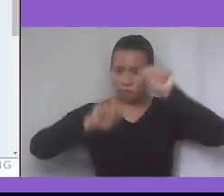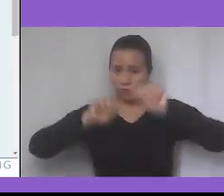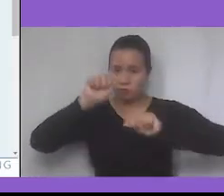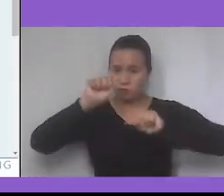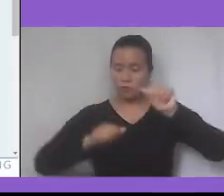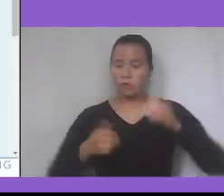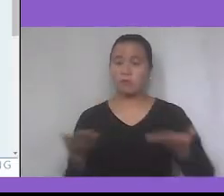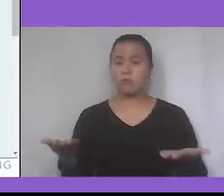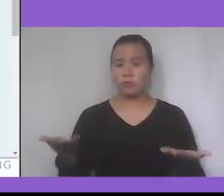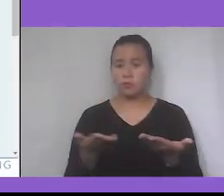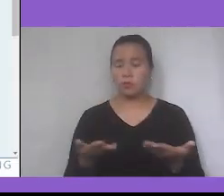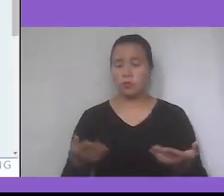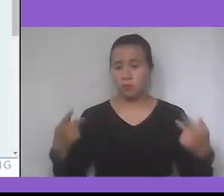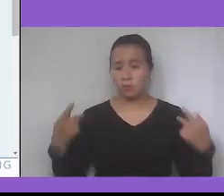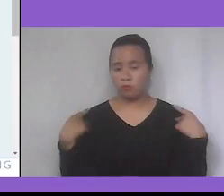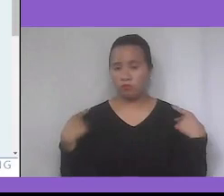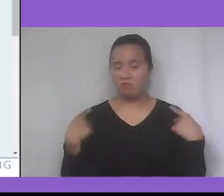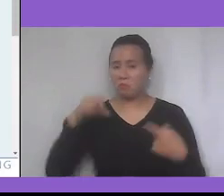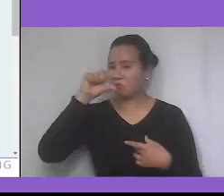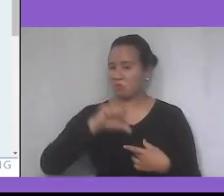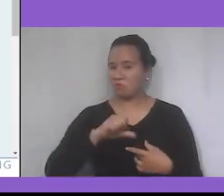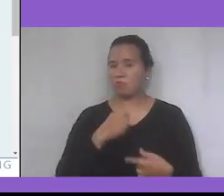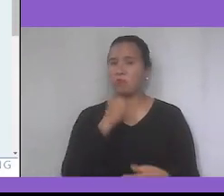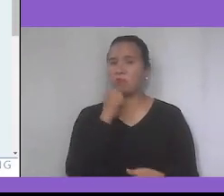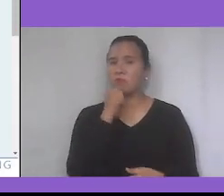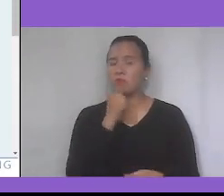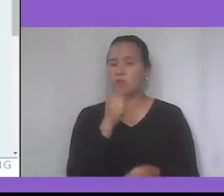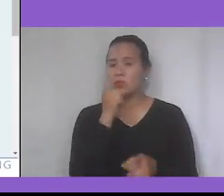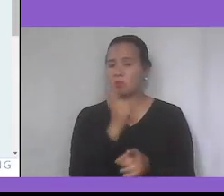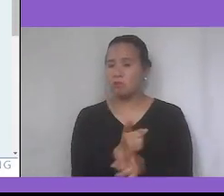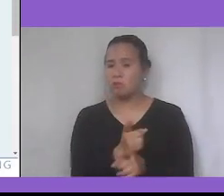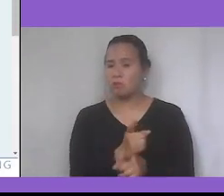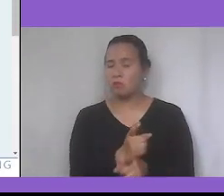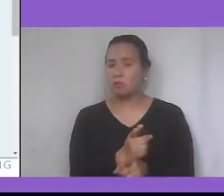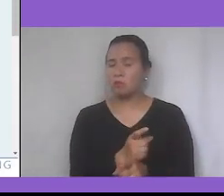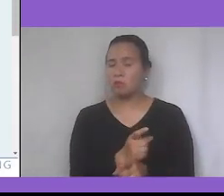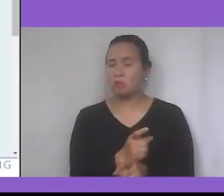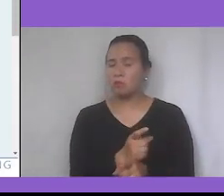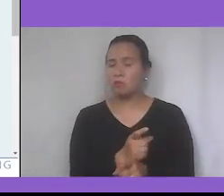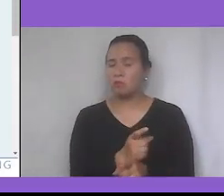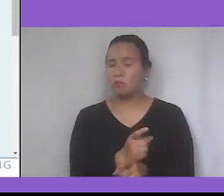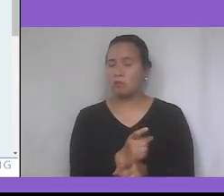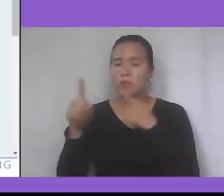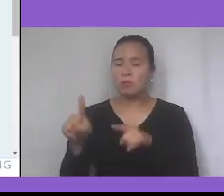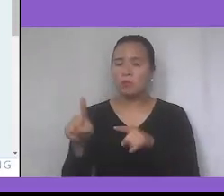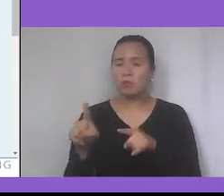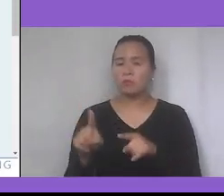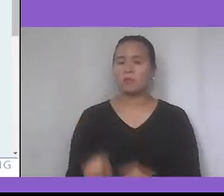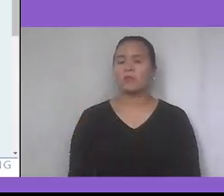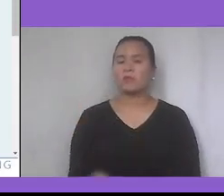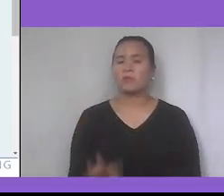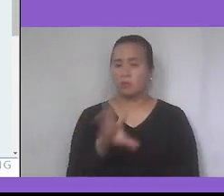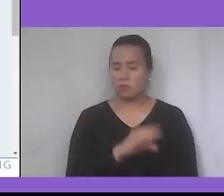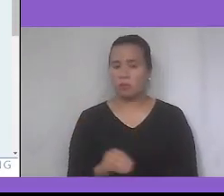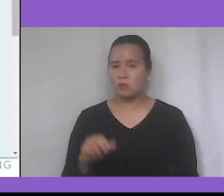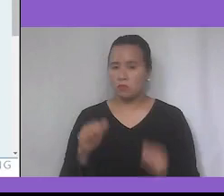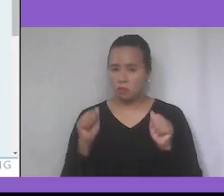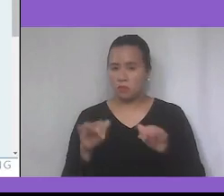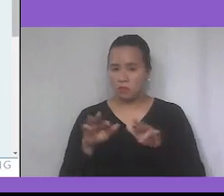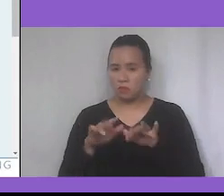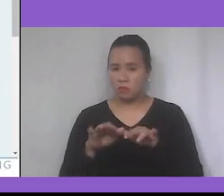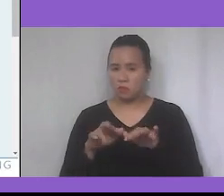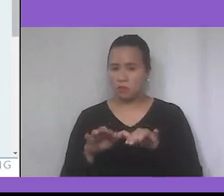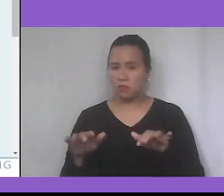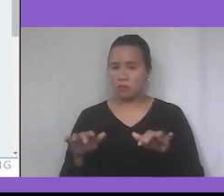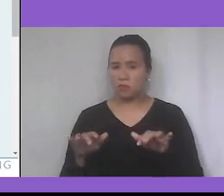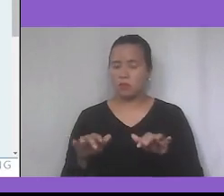quiz features to generate assessment. So in here, we have incorrect answer for number 2. What the student can